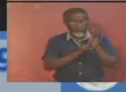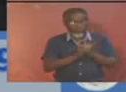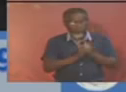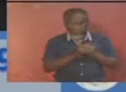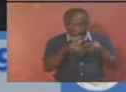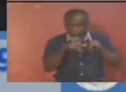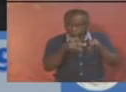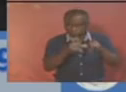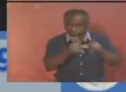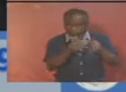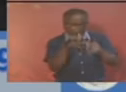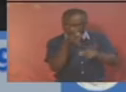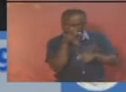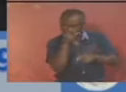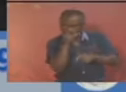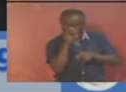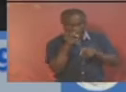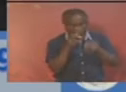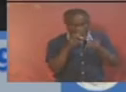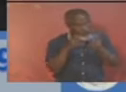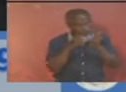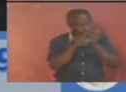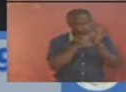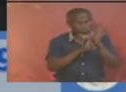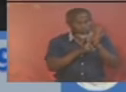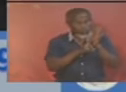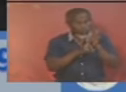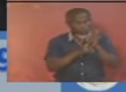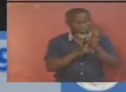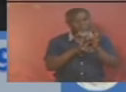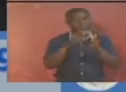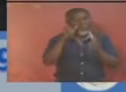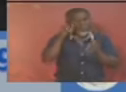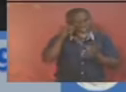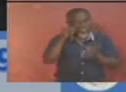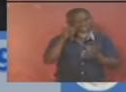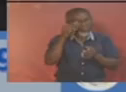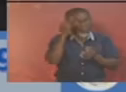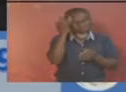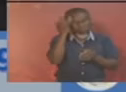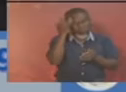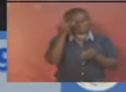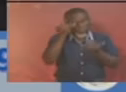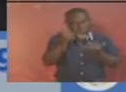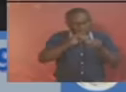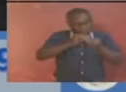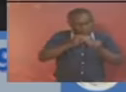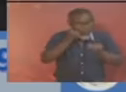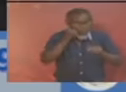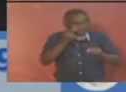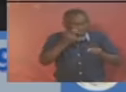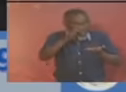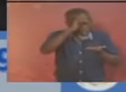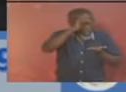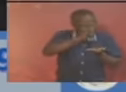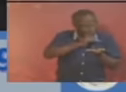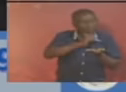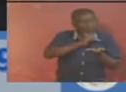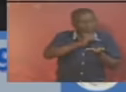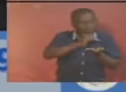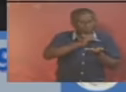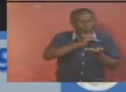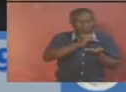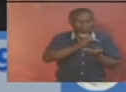health measures. And this is why a big reason why our numbers are so low and continue to be so low compared to what's